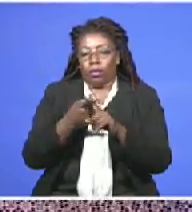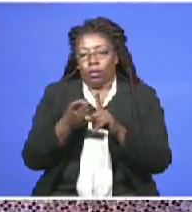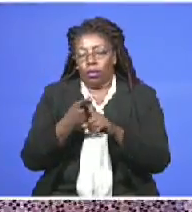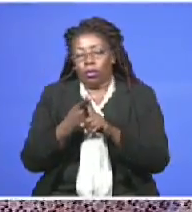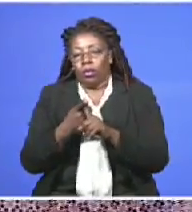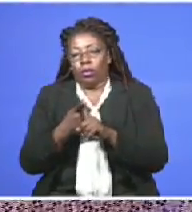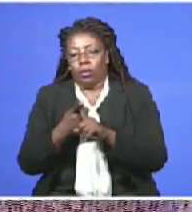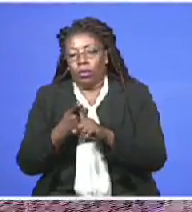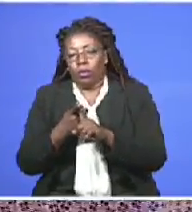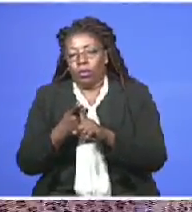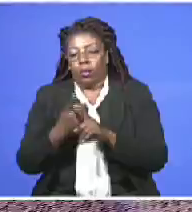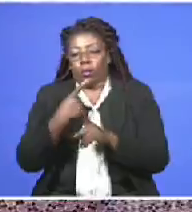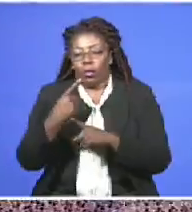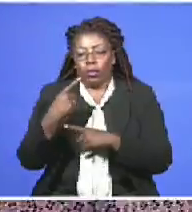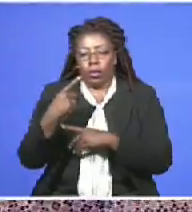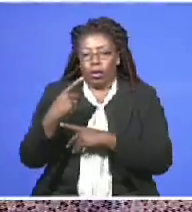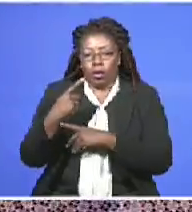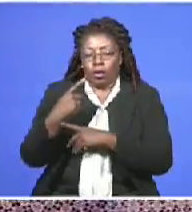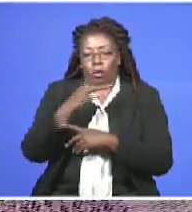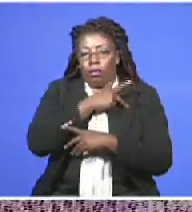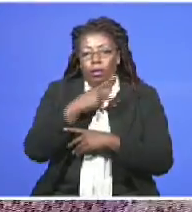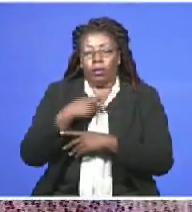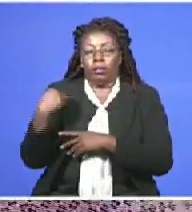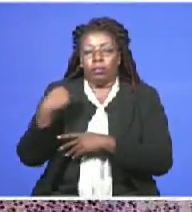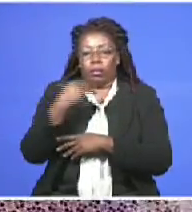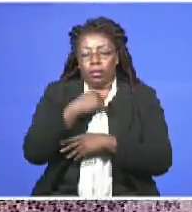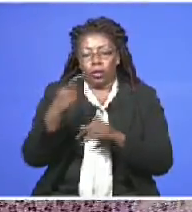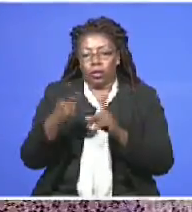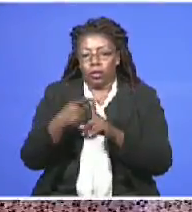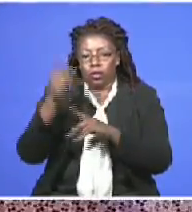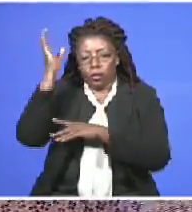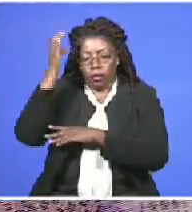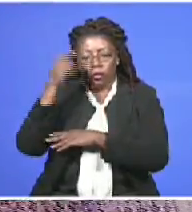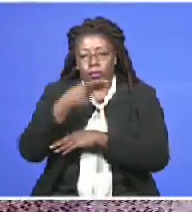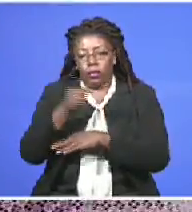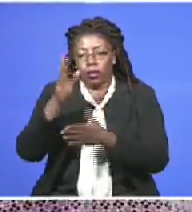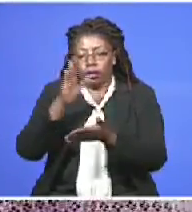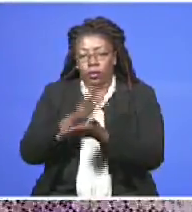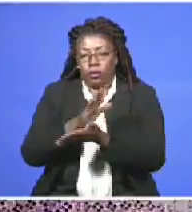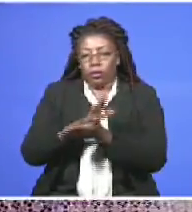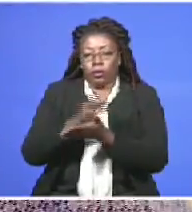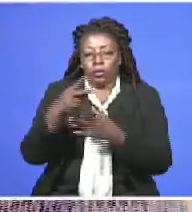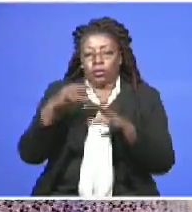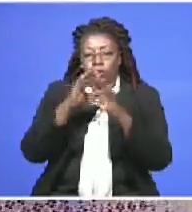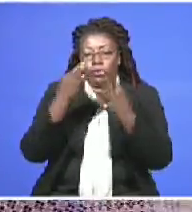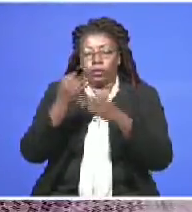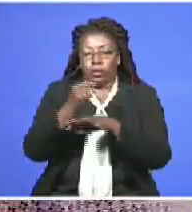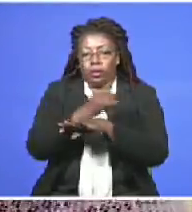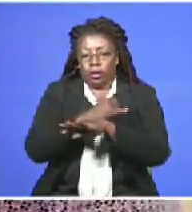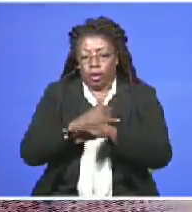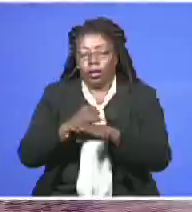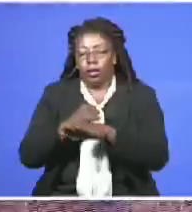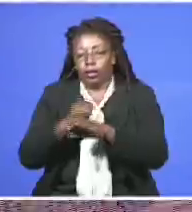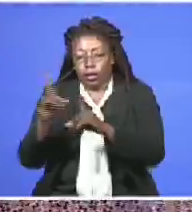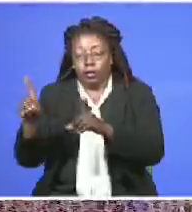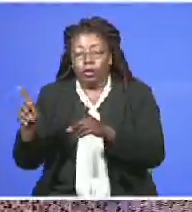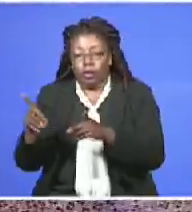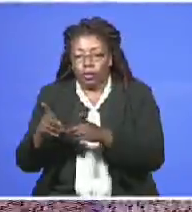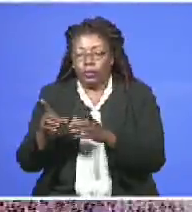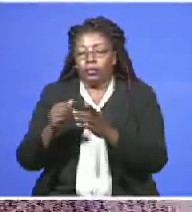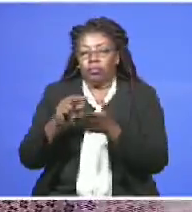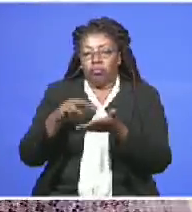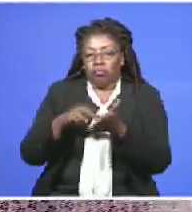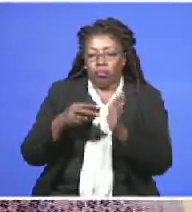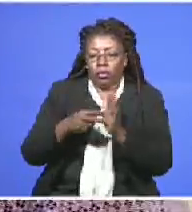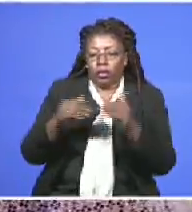the members of Parliament to consider their schools, because we have a Family Island division. And what this means